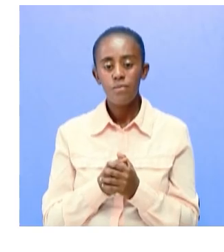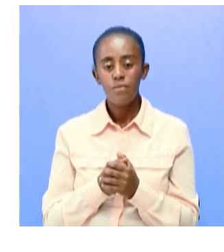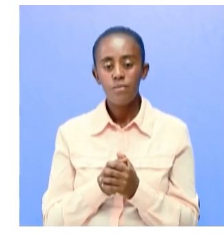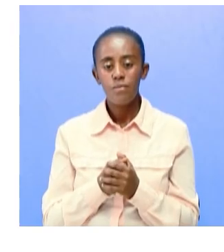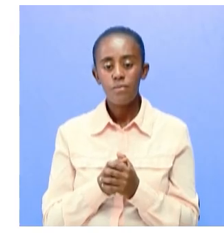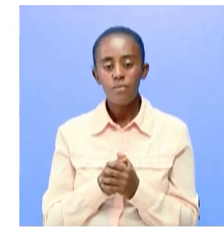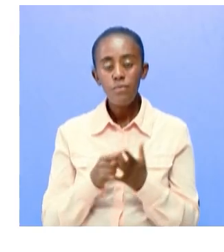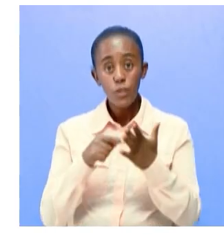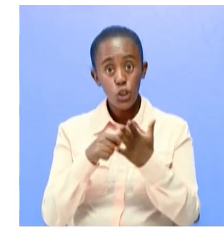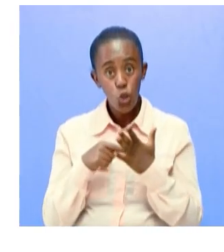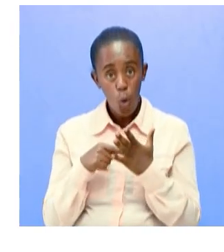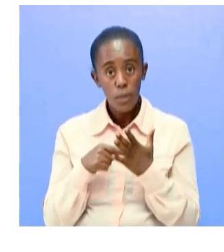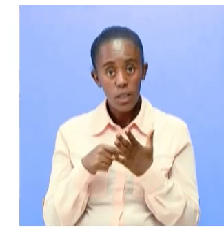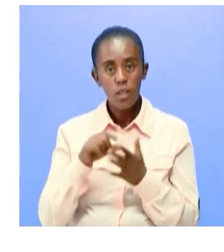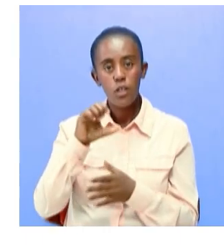Show me